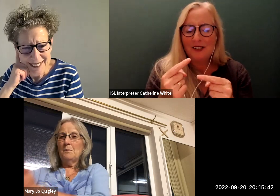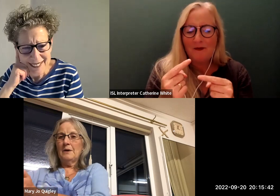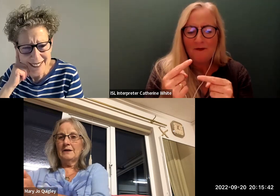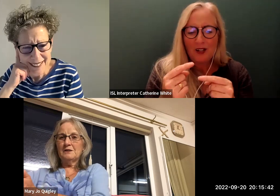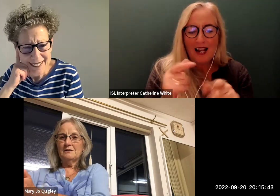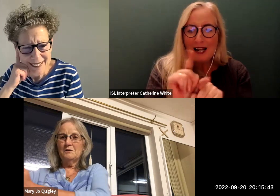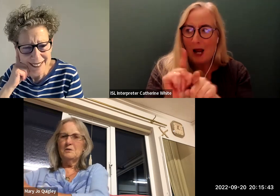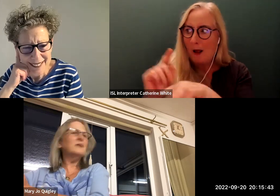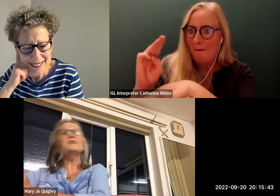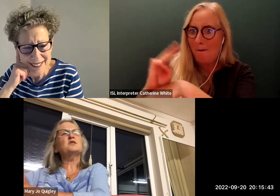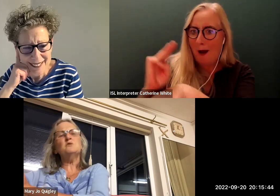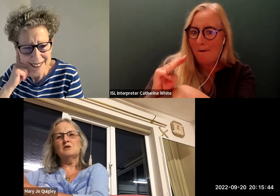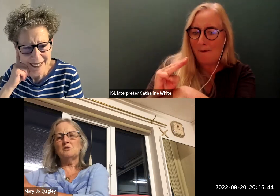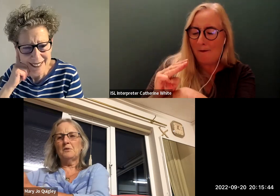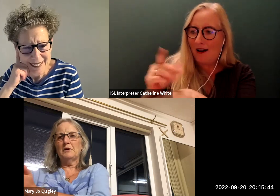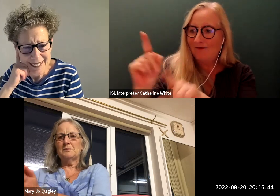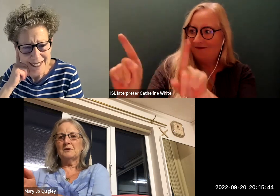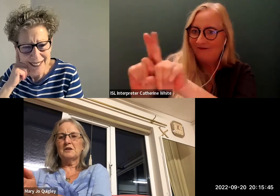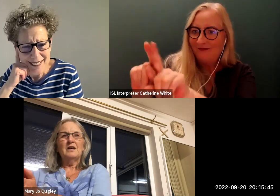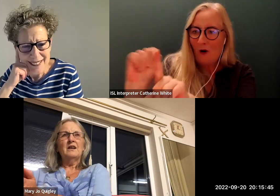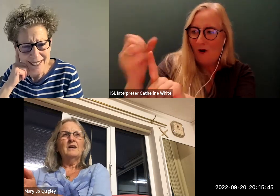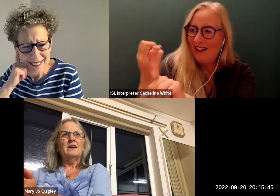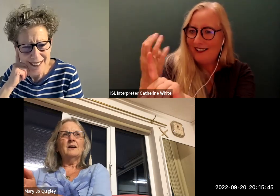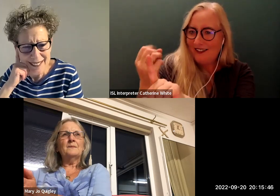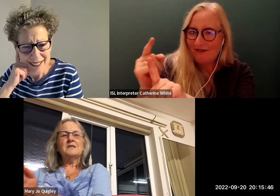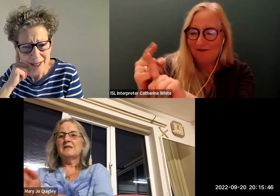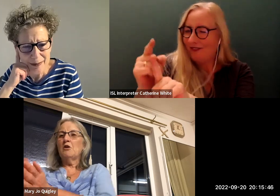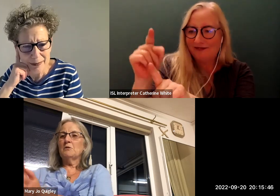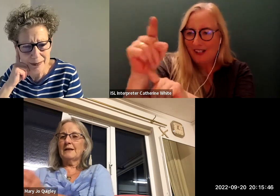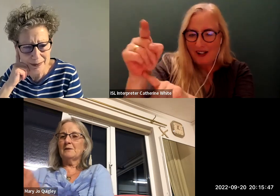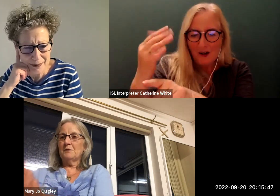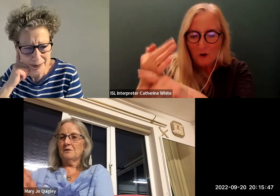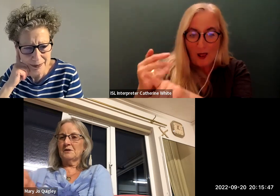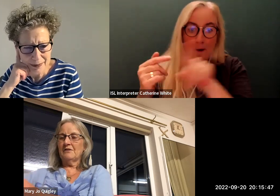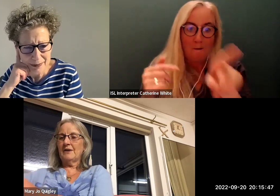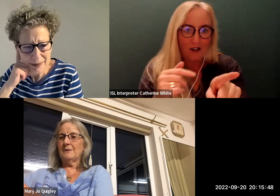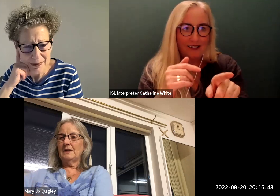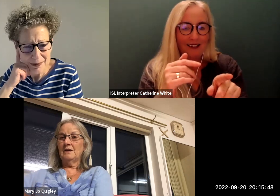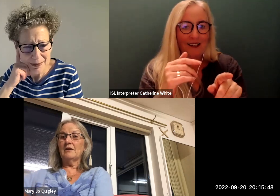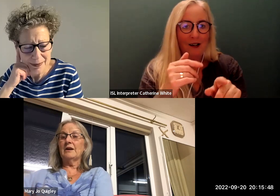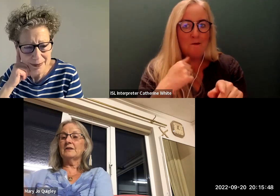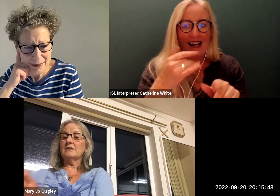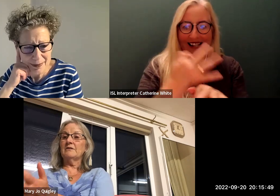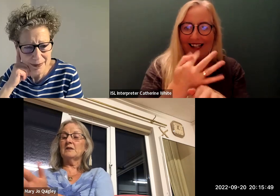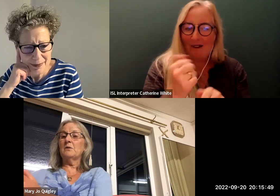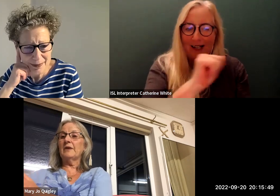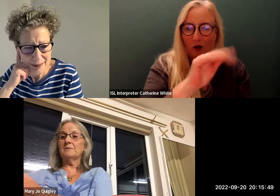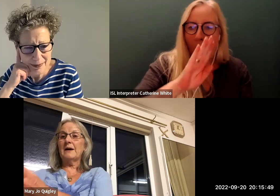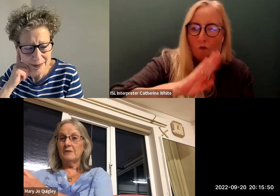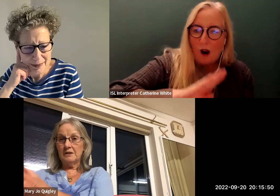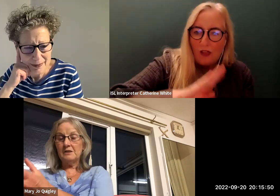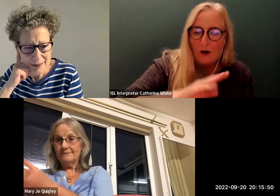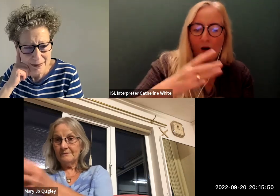like mum had Una in school to a point, but Daddy always had the brothers and the family here. And obviously when they